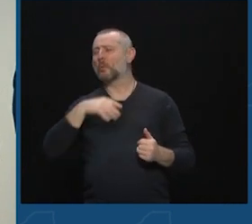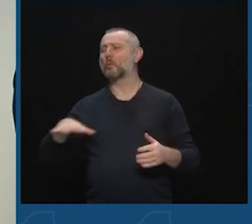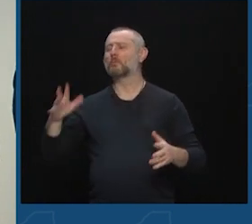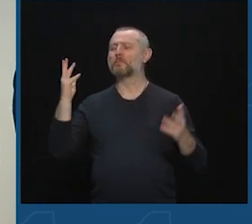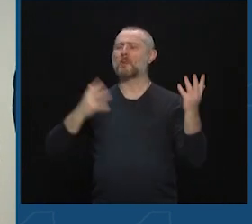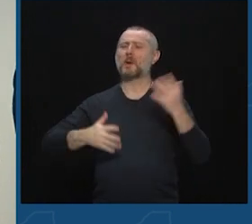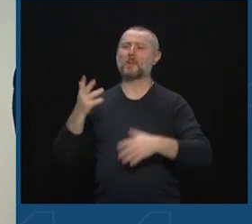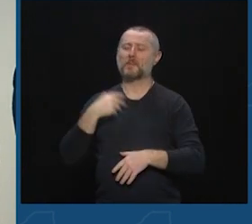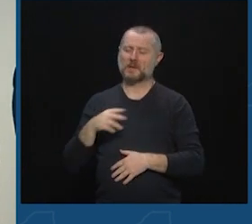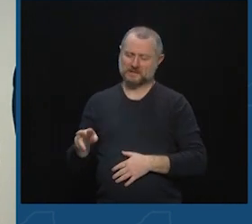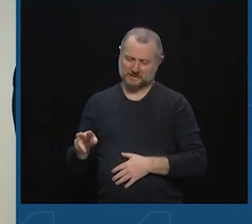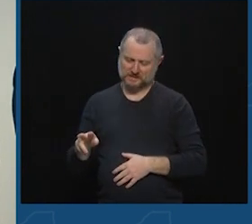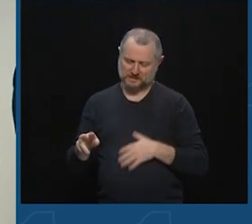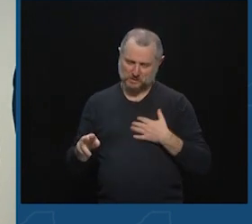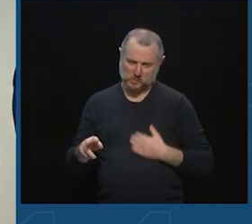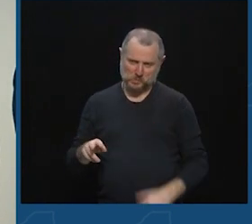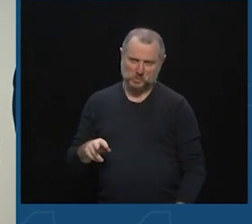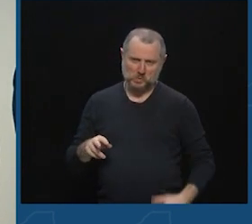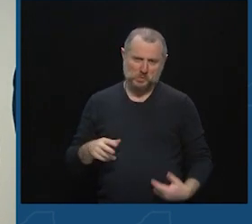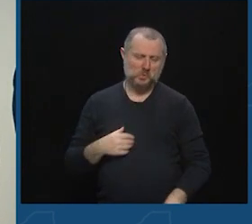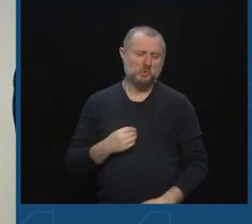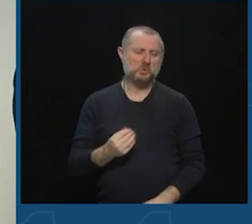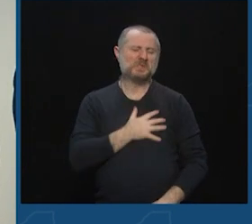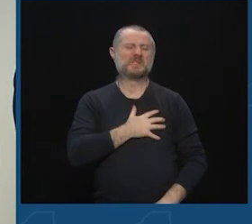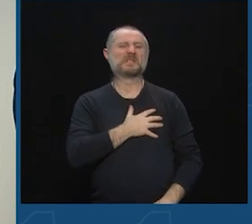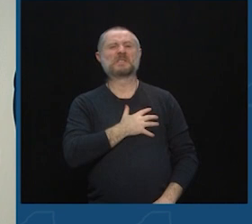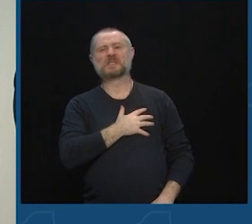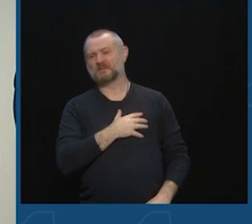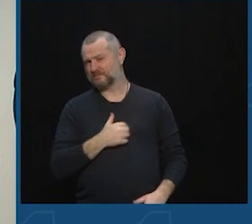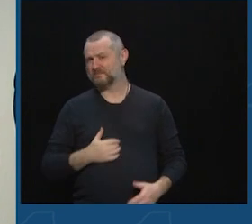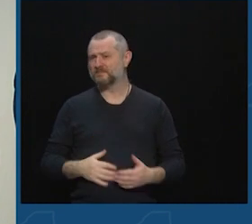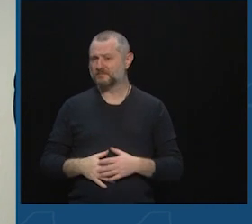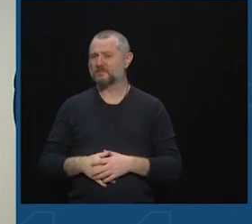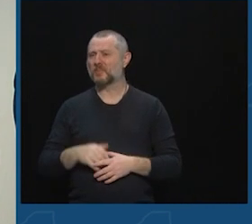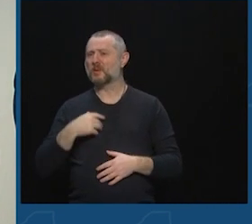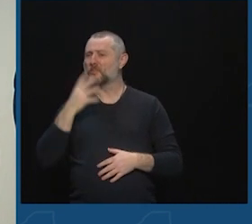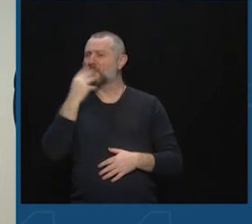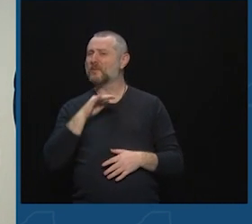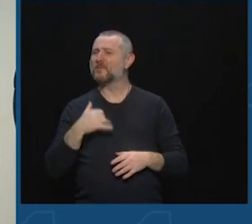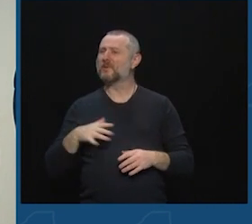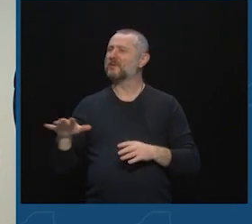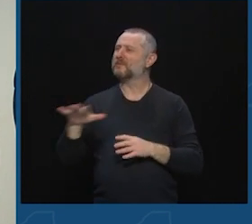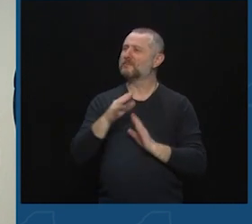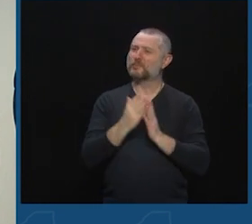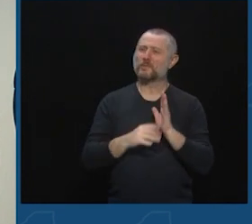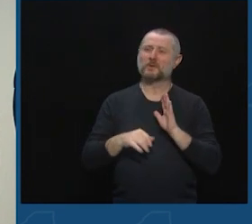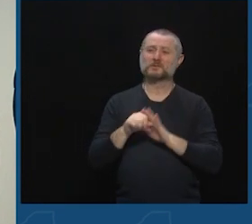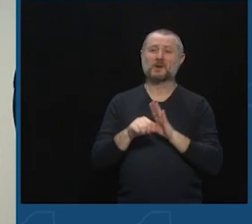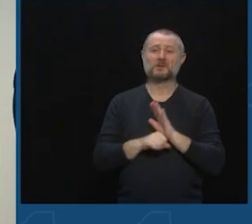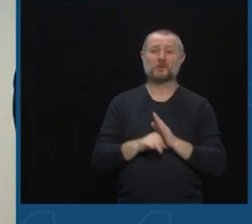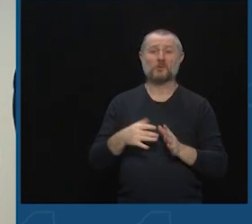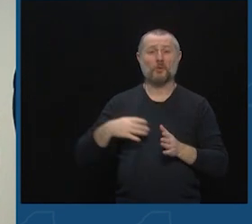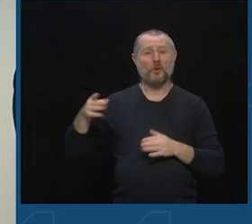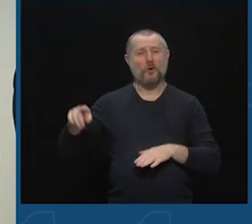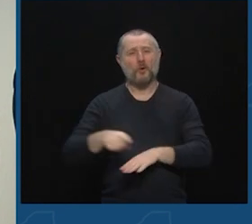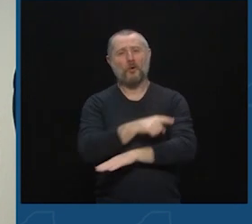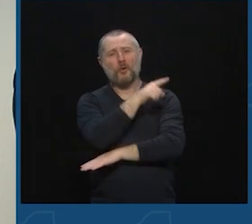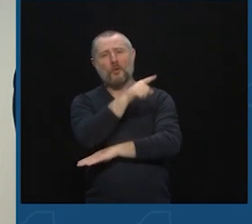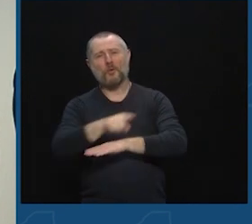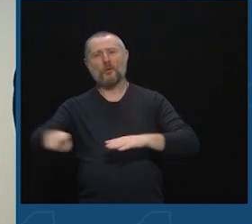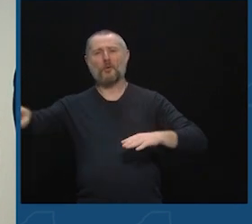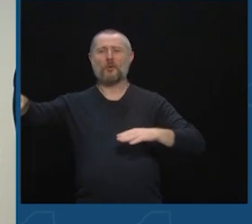beautiful assets of this area. It's one of the most beautiful parts of our state because of the winding back roads that we have in